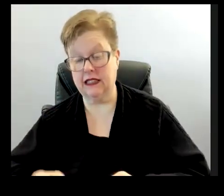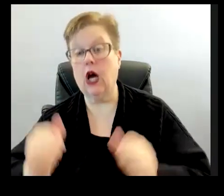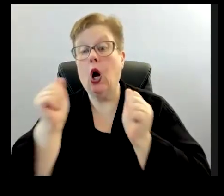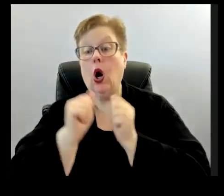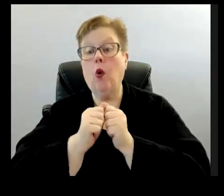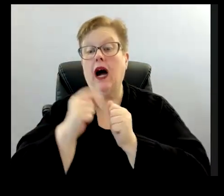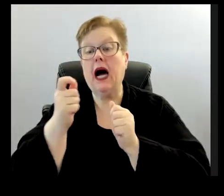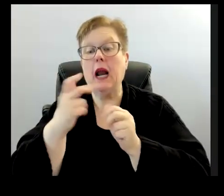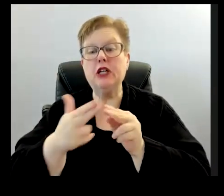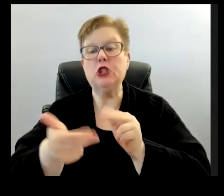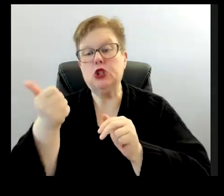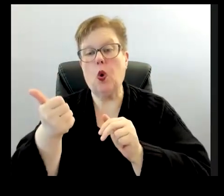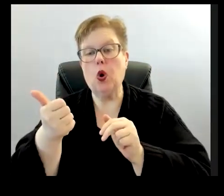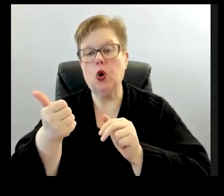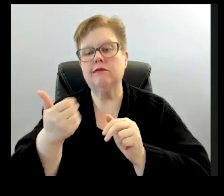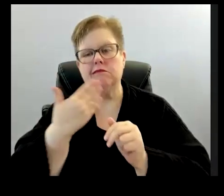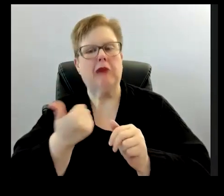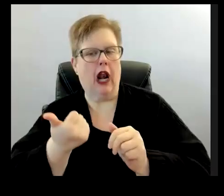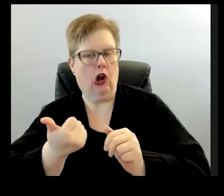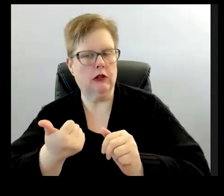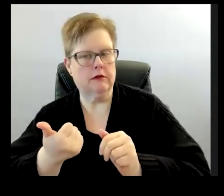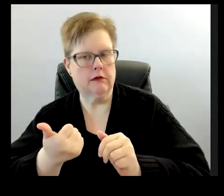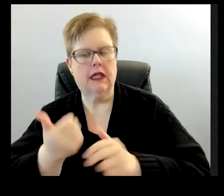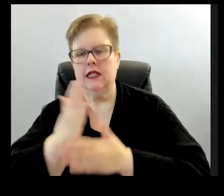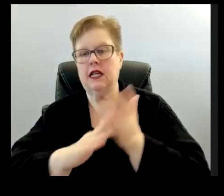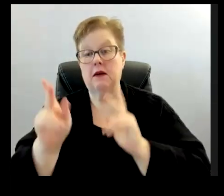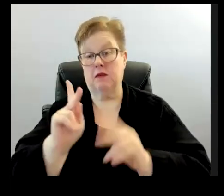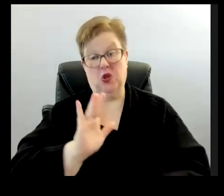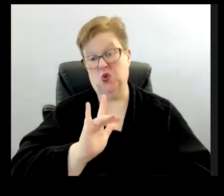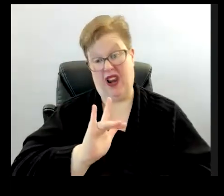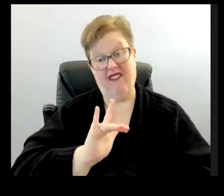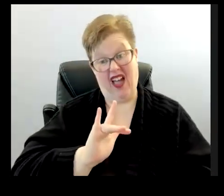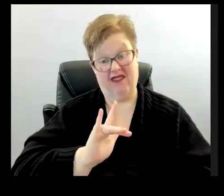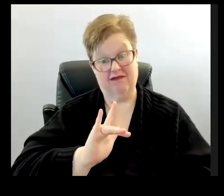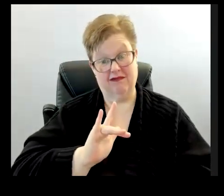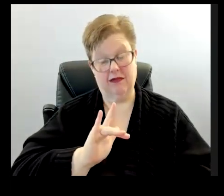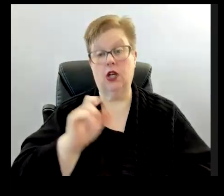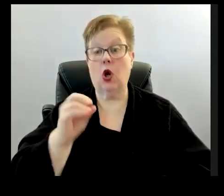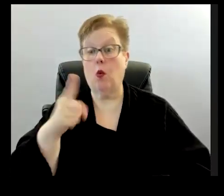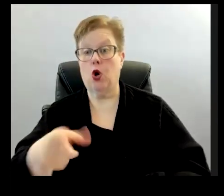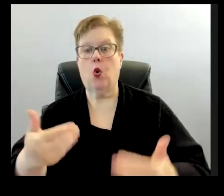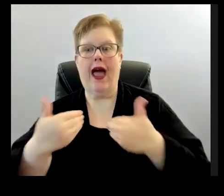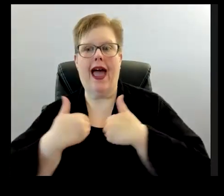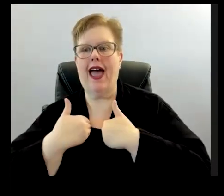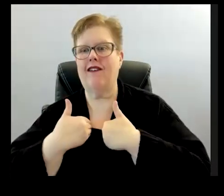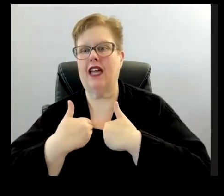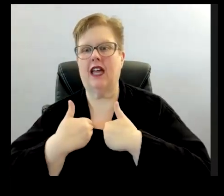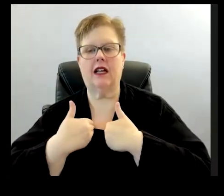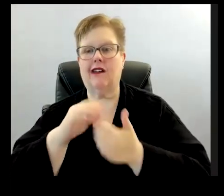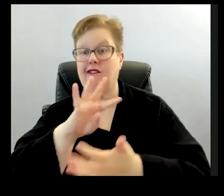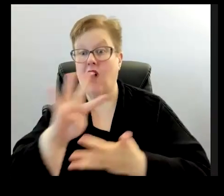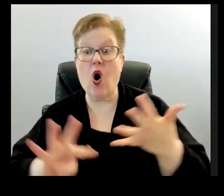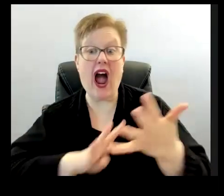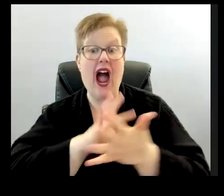bit shorter being a good move. Some people say 25 even. So when you're having those